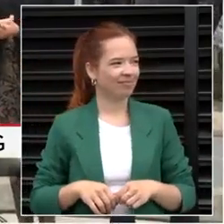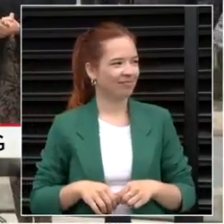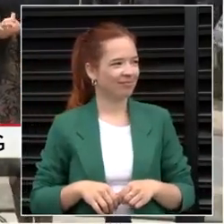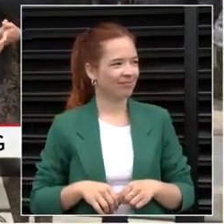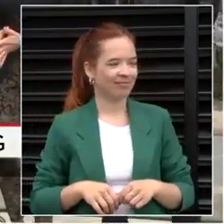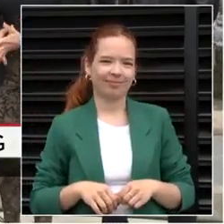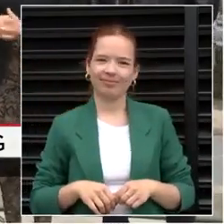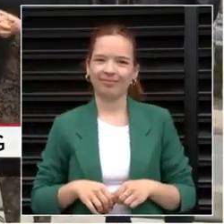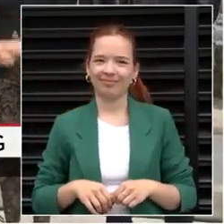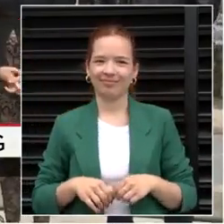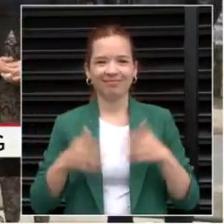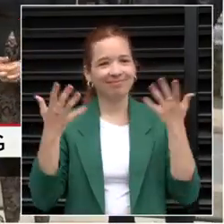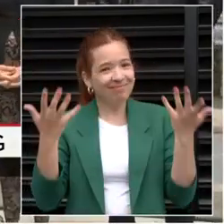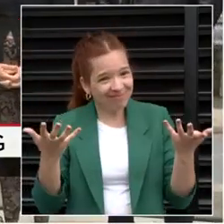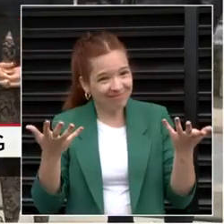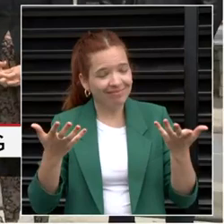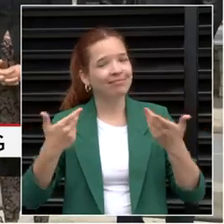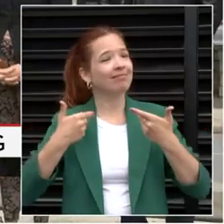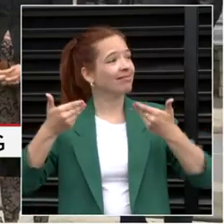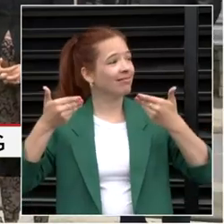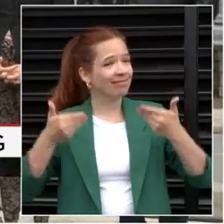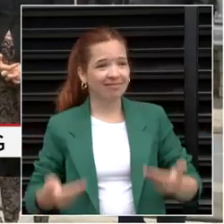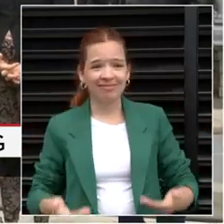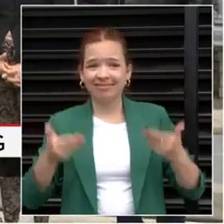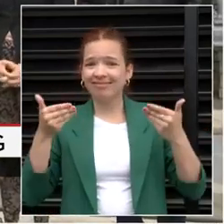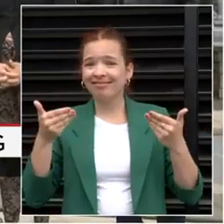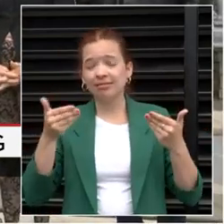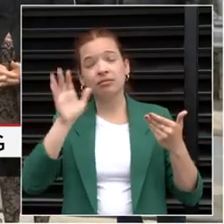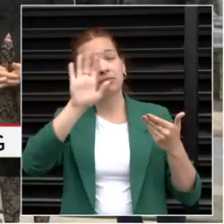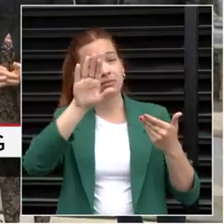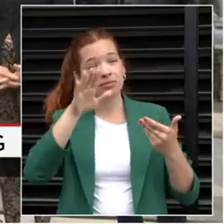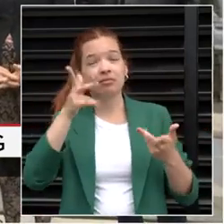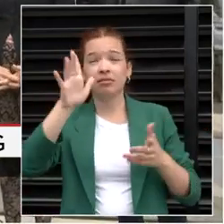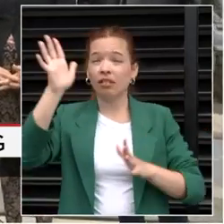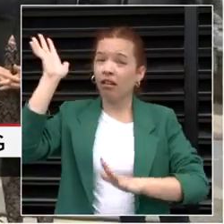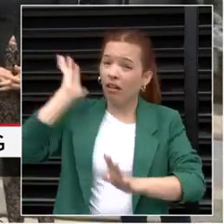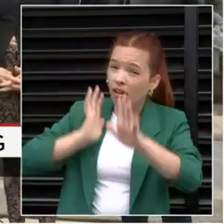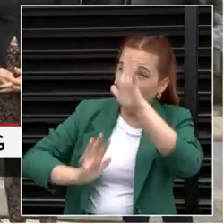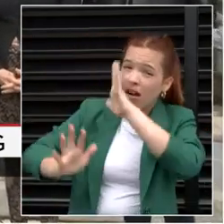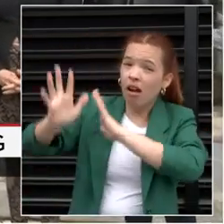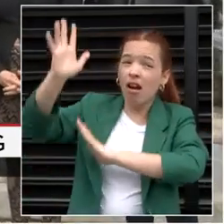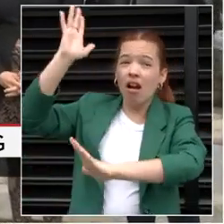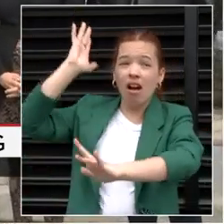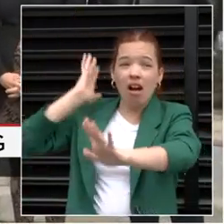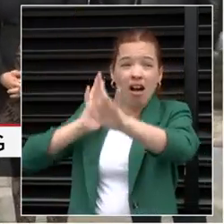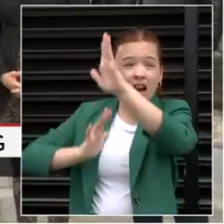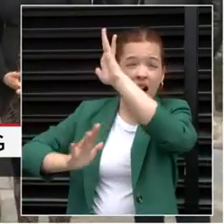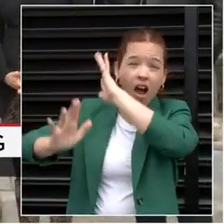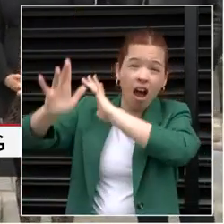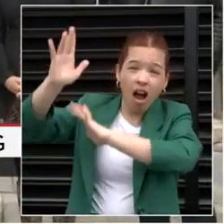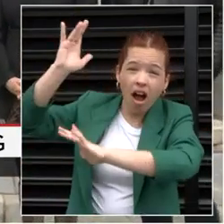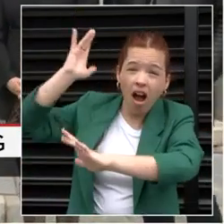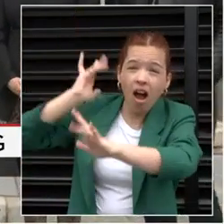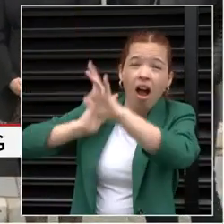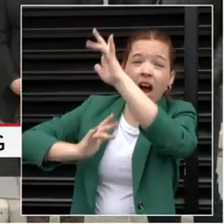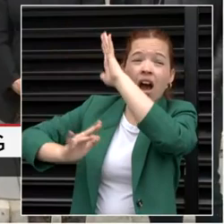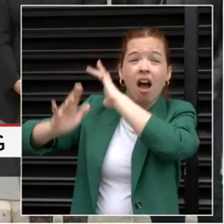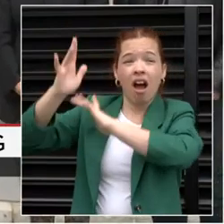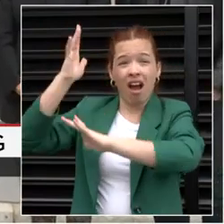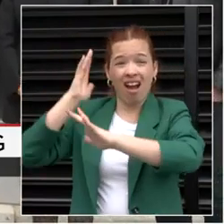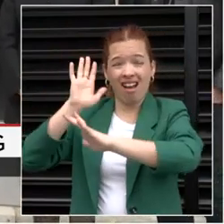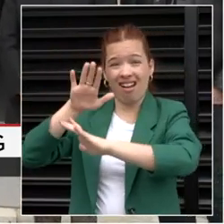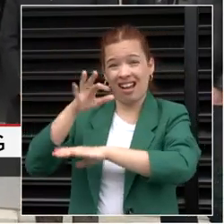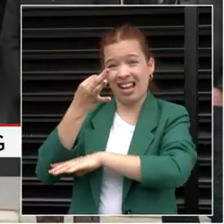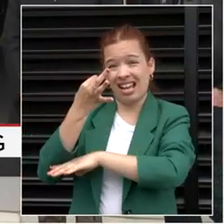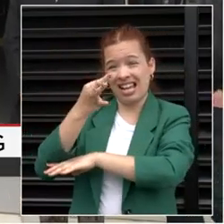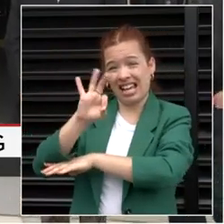Okay, well, a long time ago, it just keeps getting longer and longer. Back in '79, I heard about this place